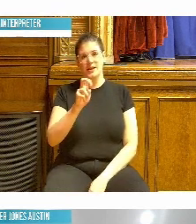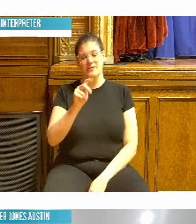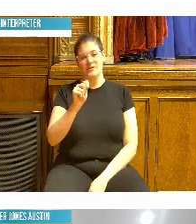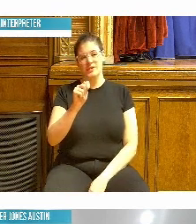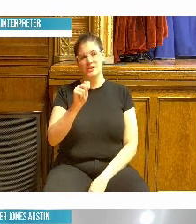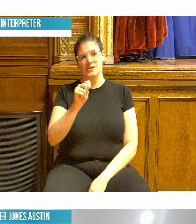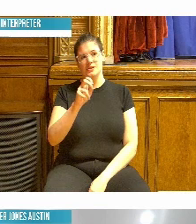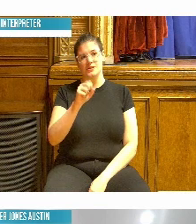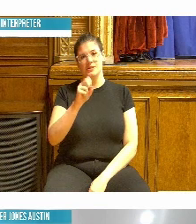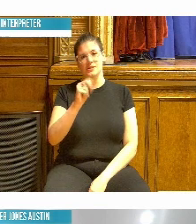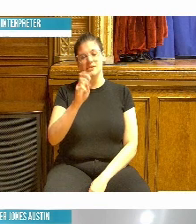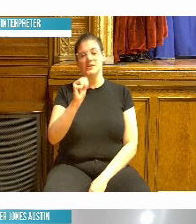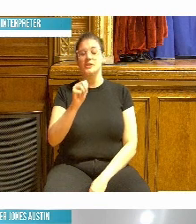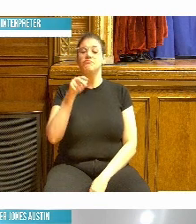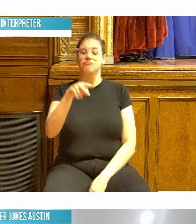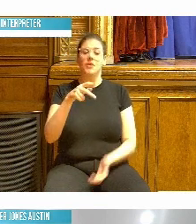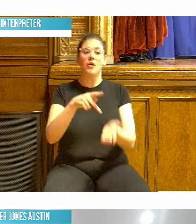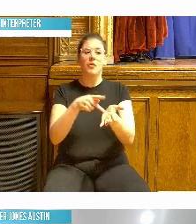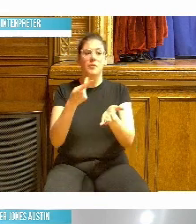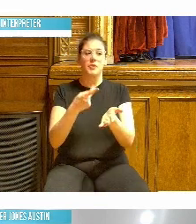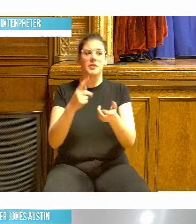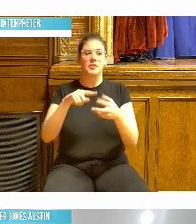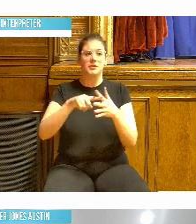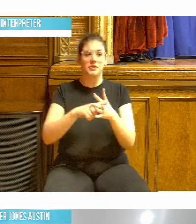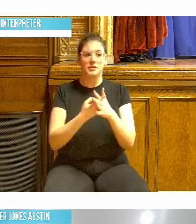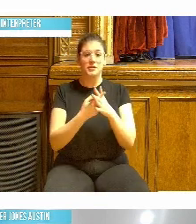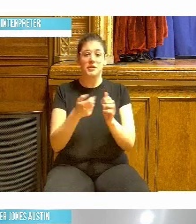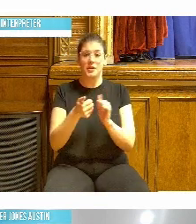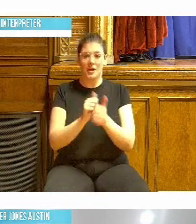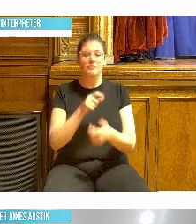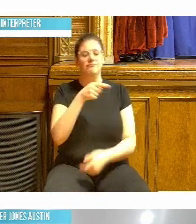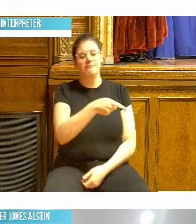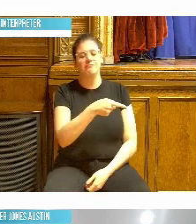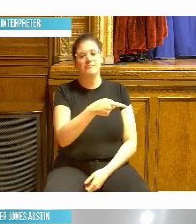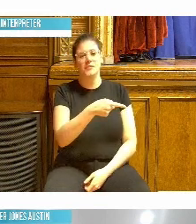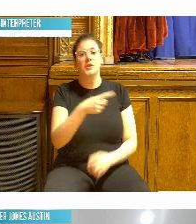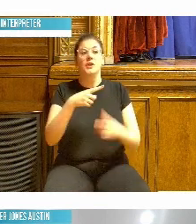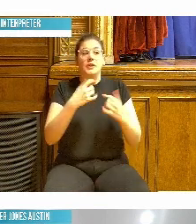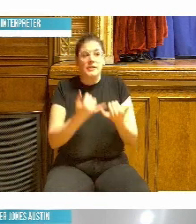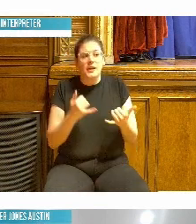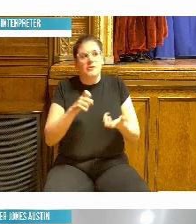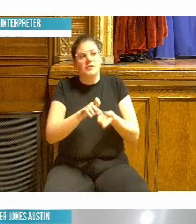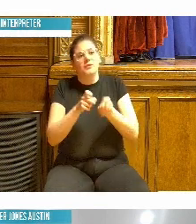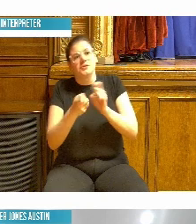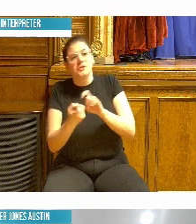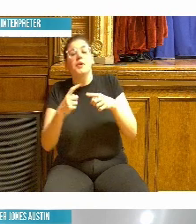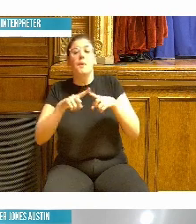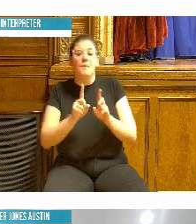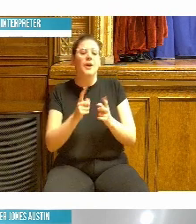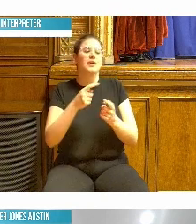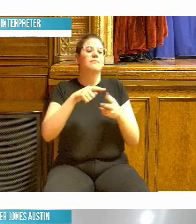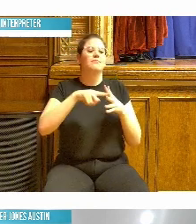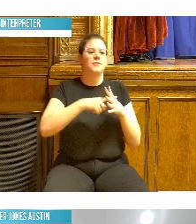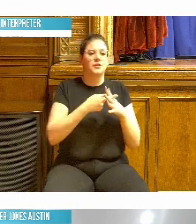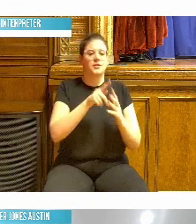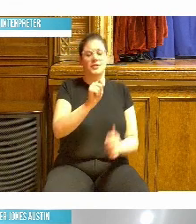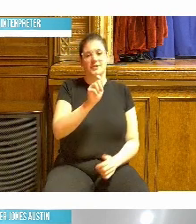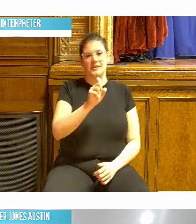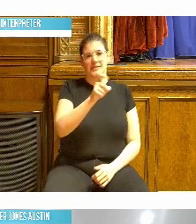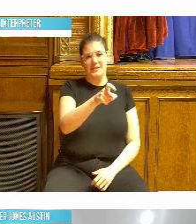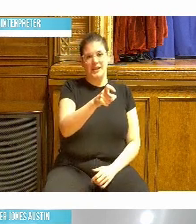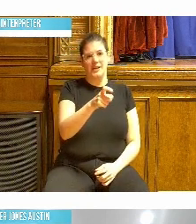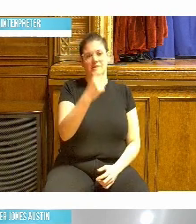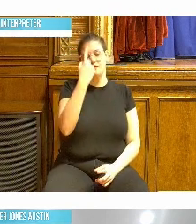Initiative started. It's now being supplemented by additional funds, but it got started by a tax on